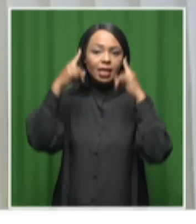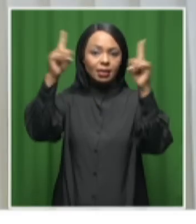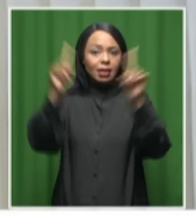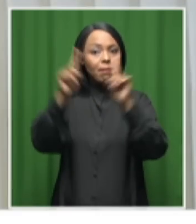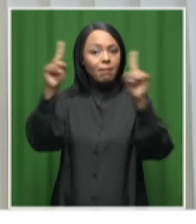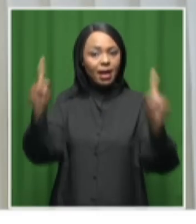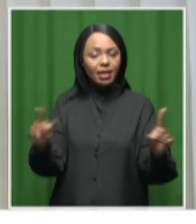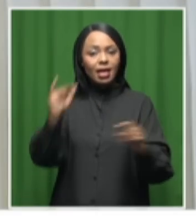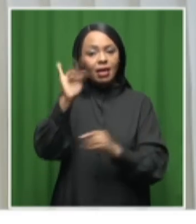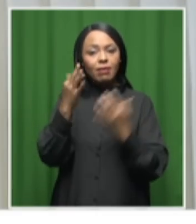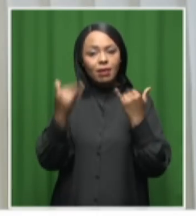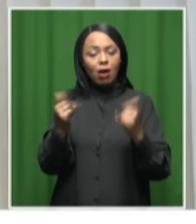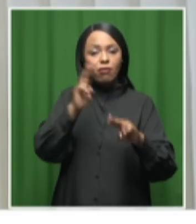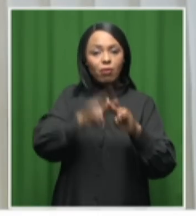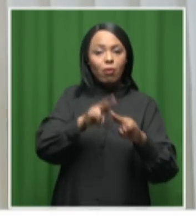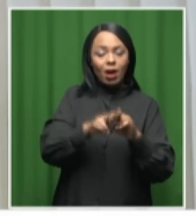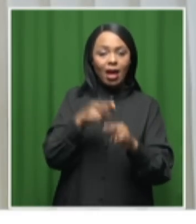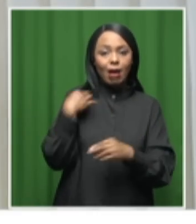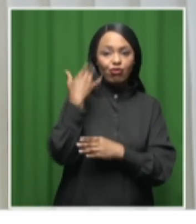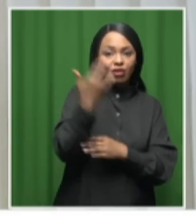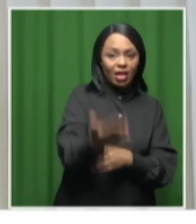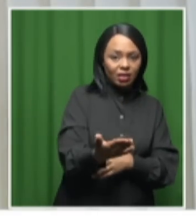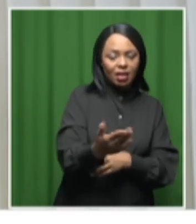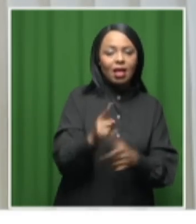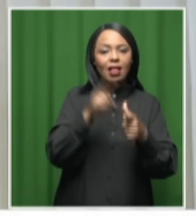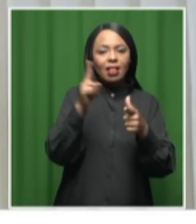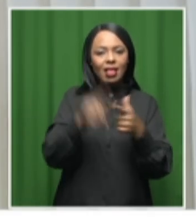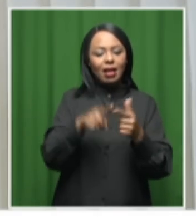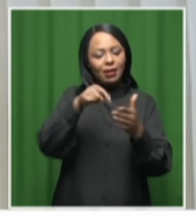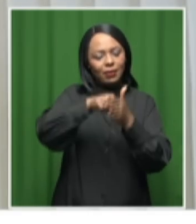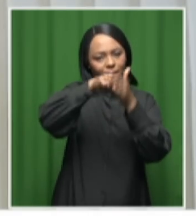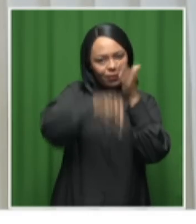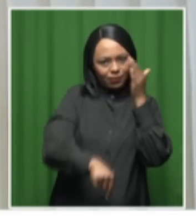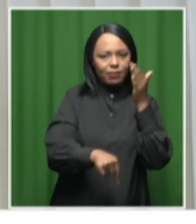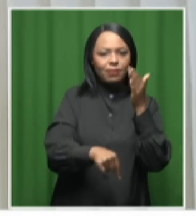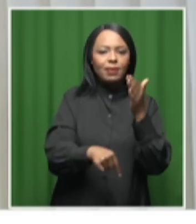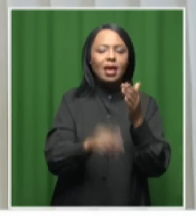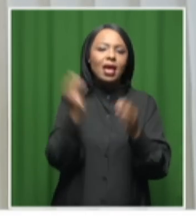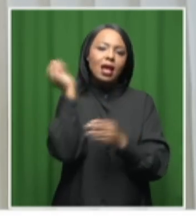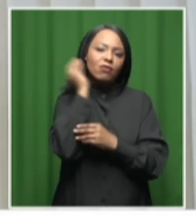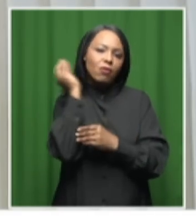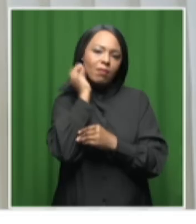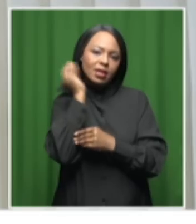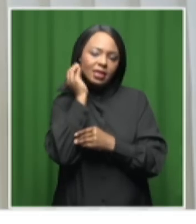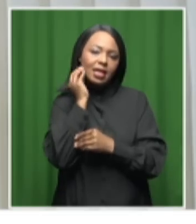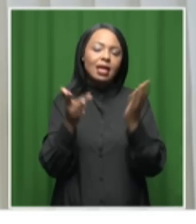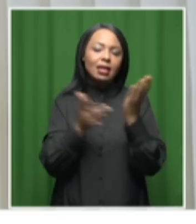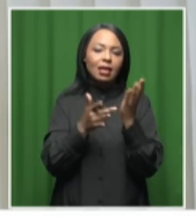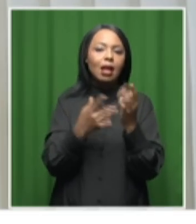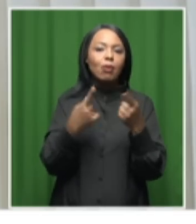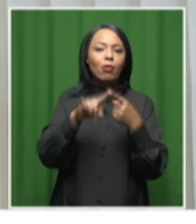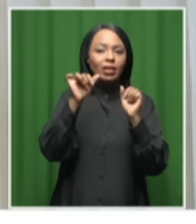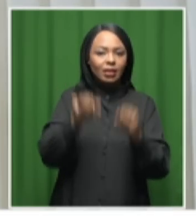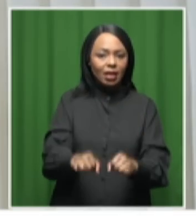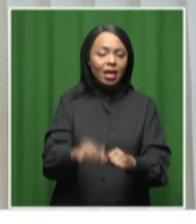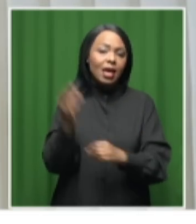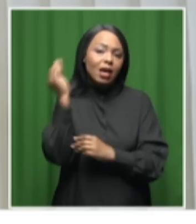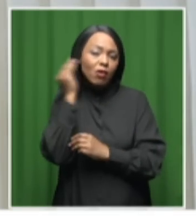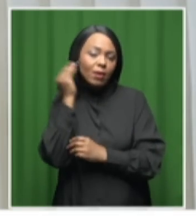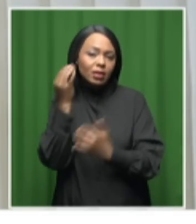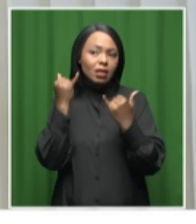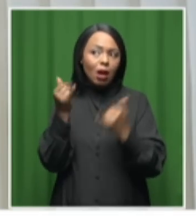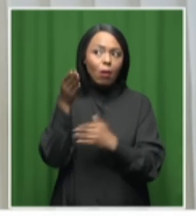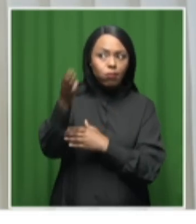if we move on to the February application, that's where we get into the crux of the matter. Technical points being, was the information in the hands